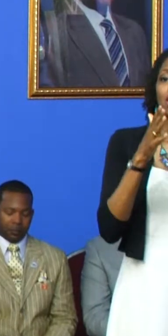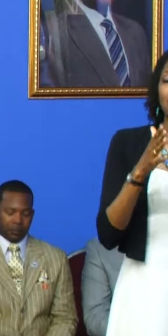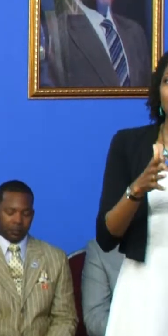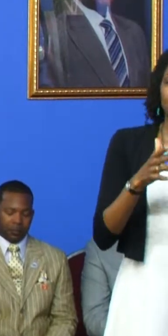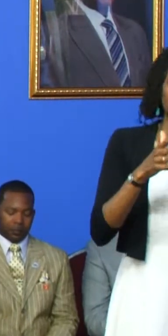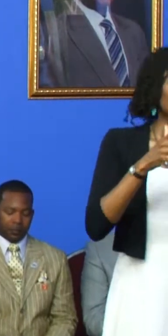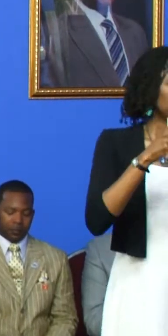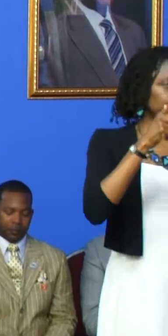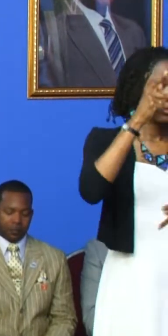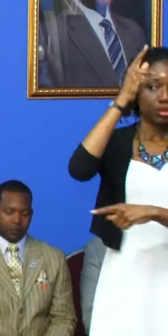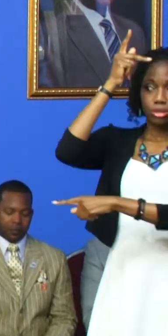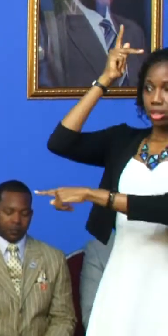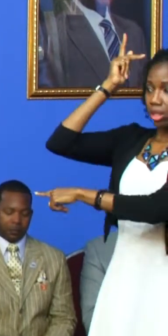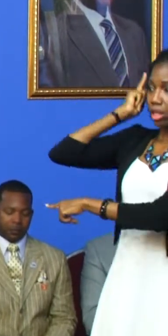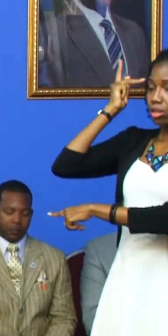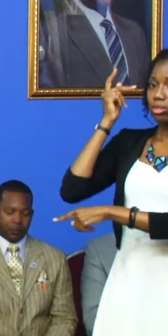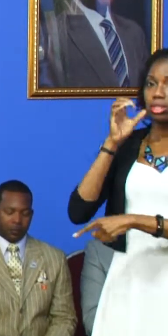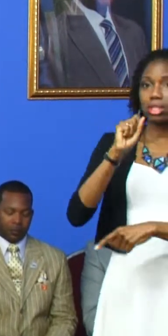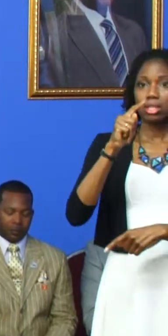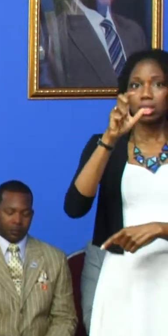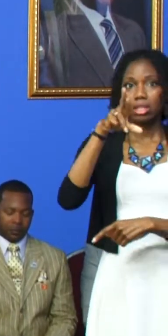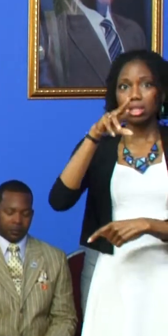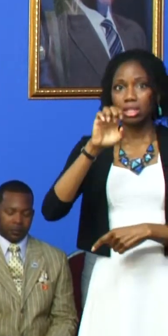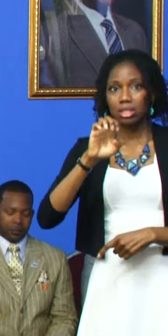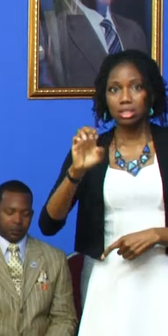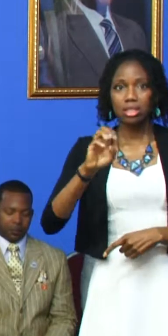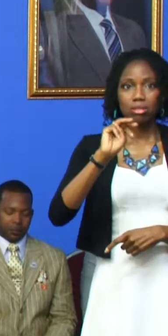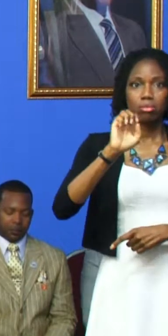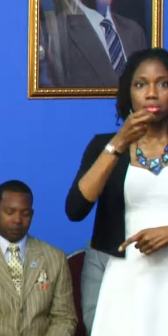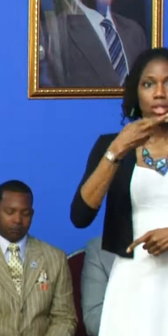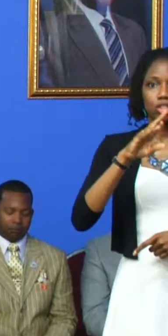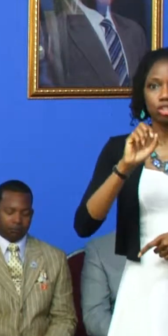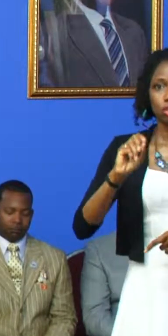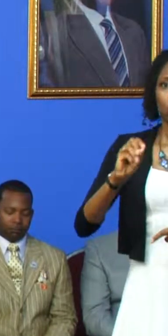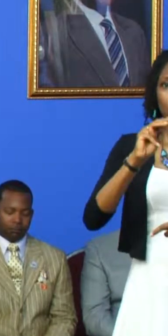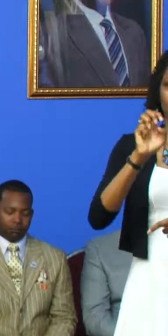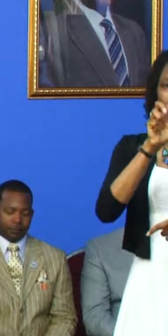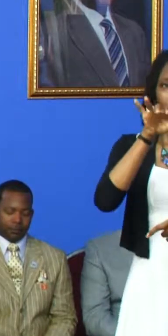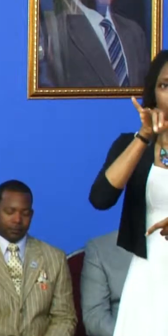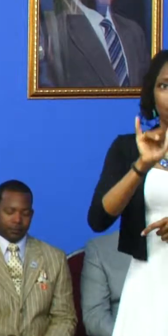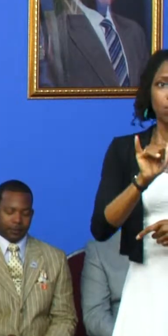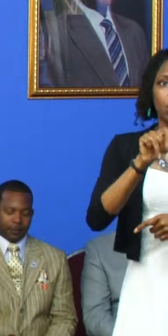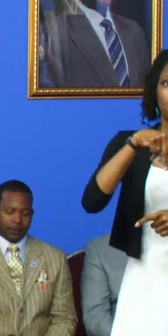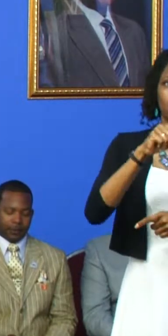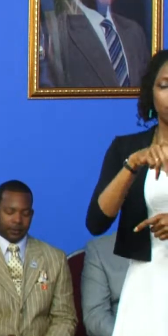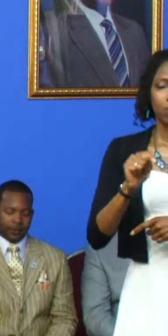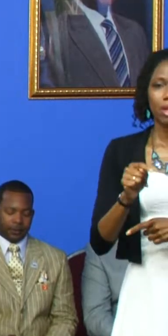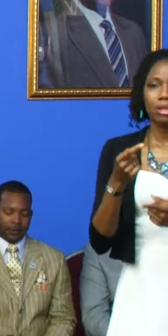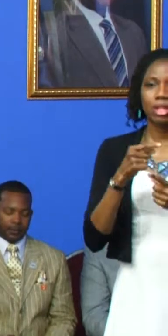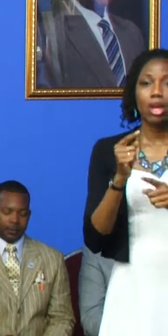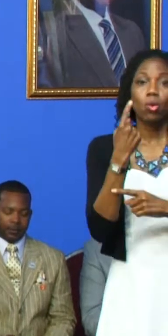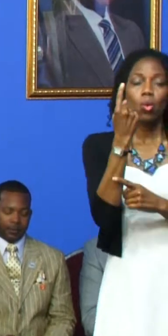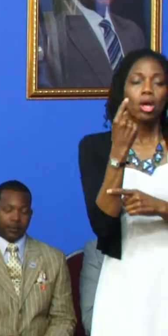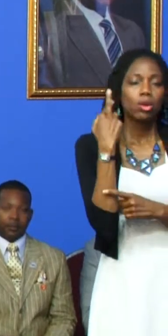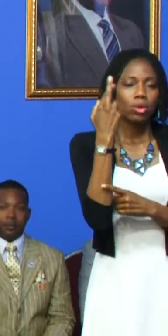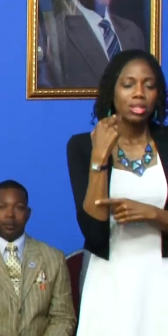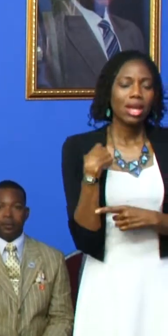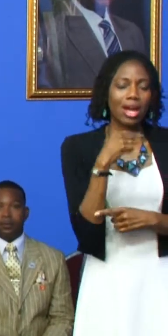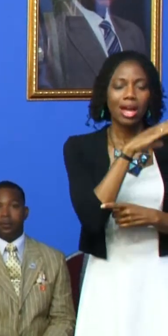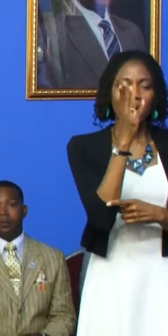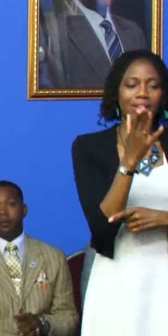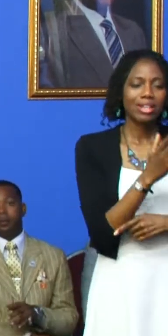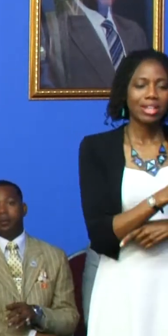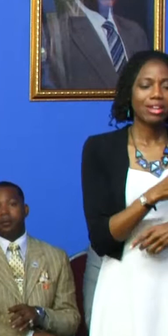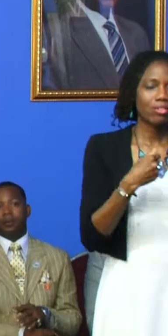Kirsten and Steve Marshall and Mayor Pat and others, that one of the reasons that I never give up is I've